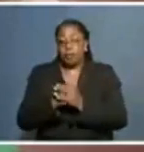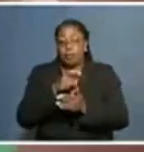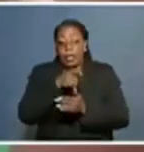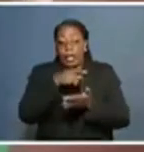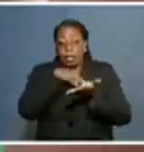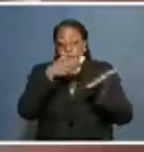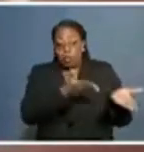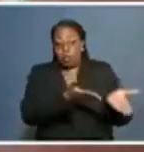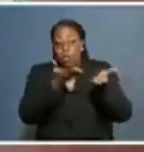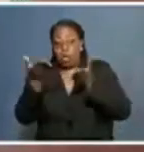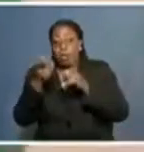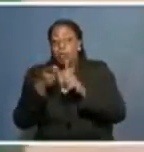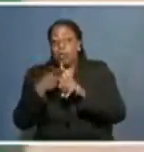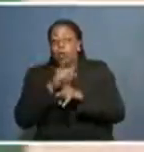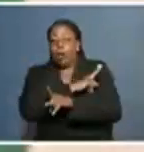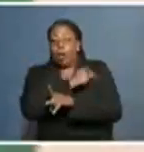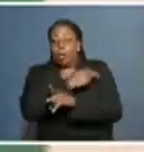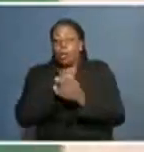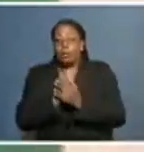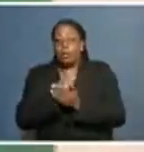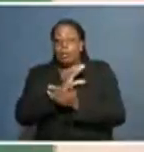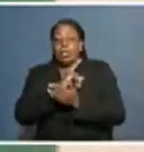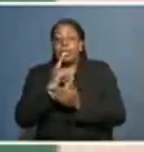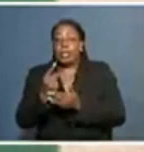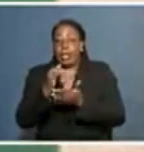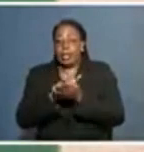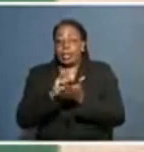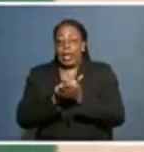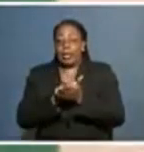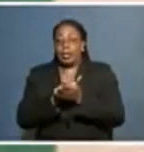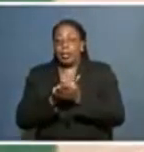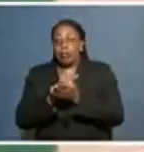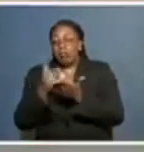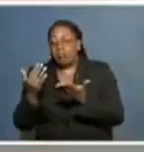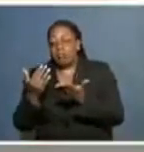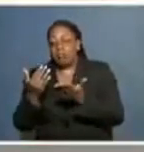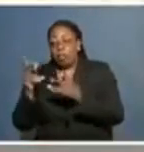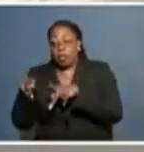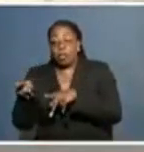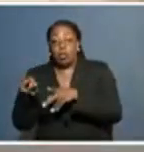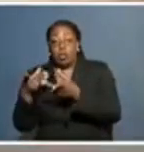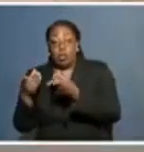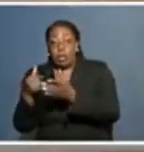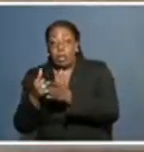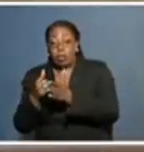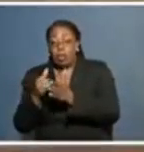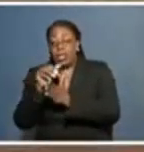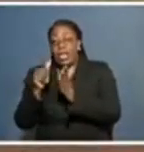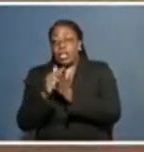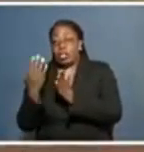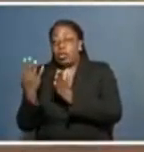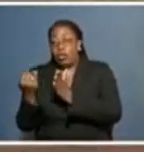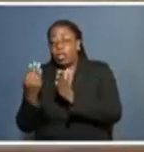was taken to hospital. Police say the perpetrator, believed to be between the ages of 14 and 15, immediately made good